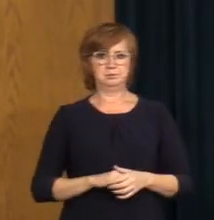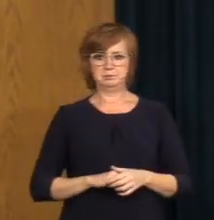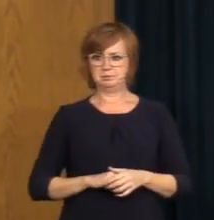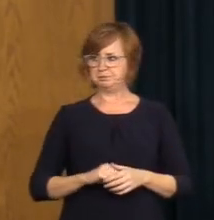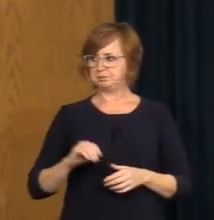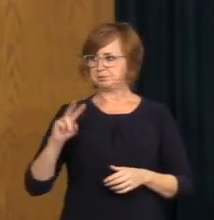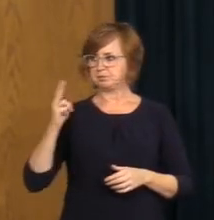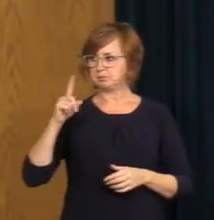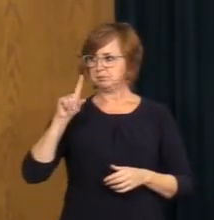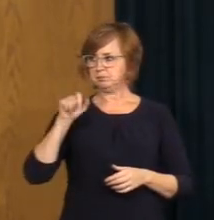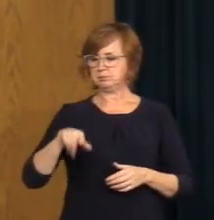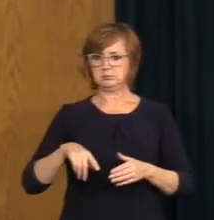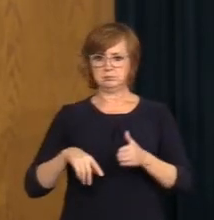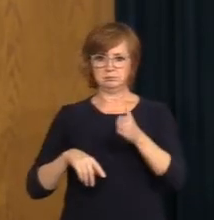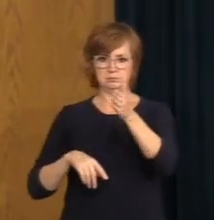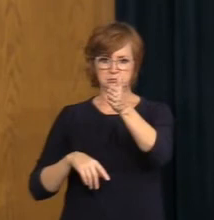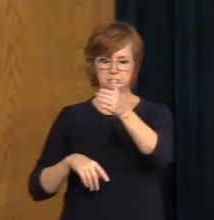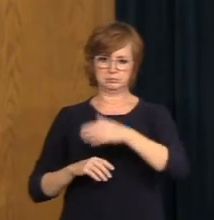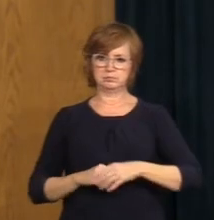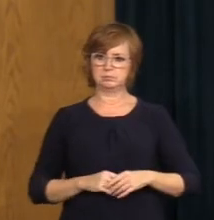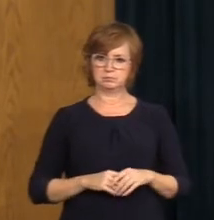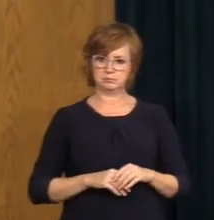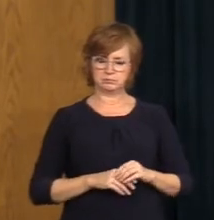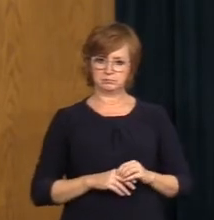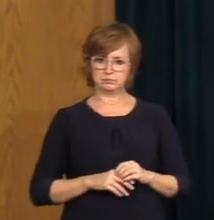Any follow-up, Stephanie?